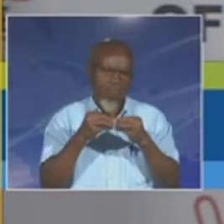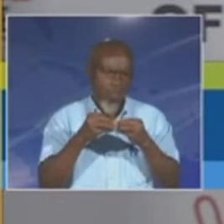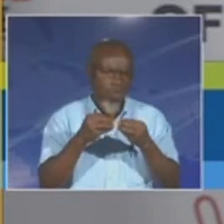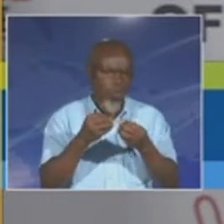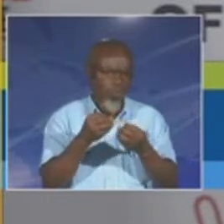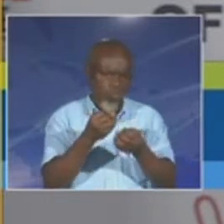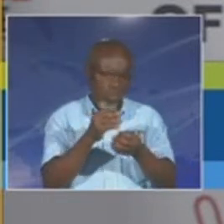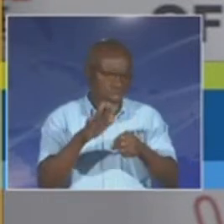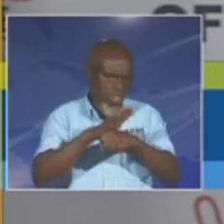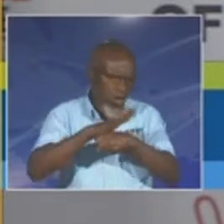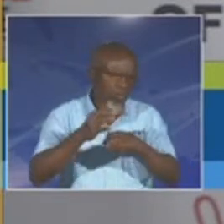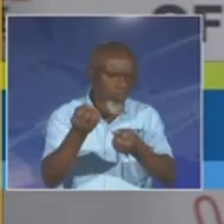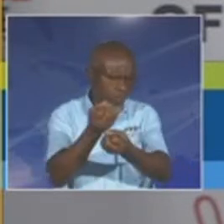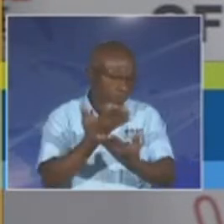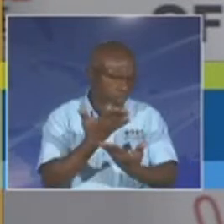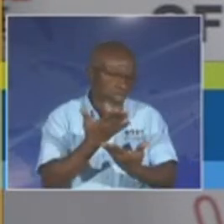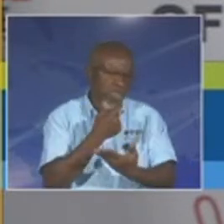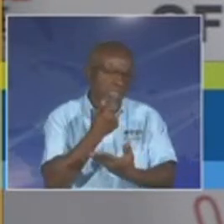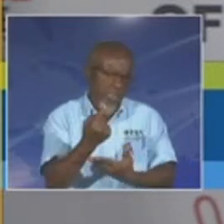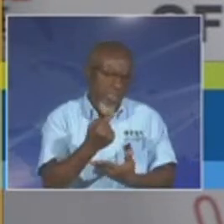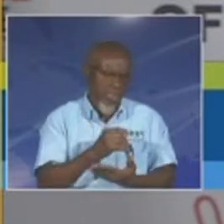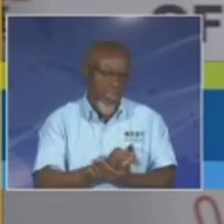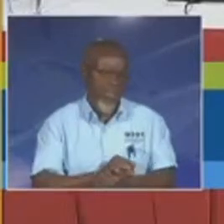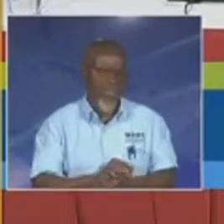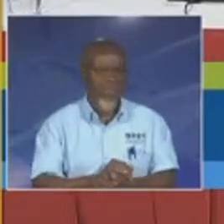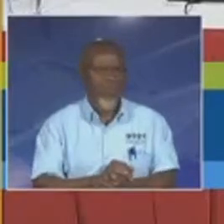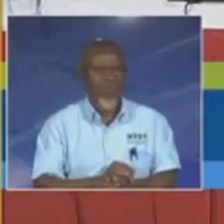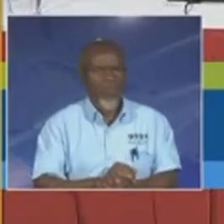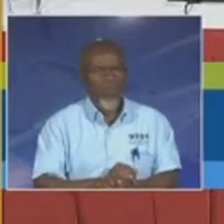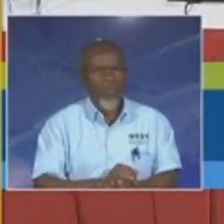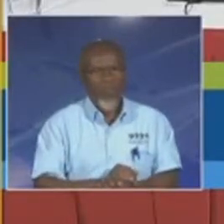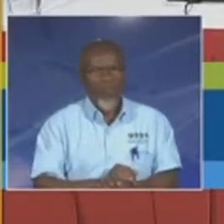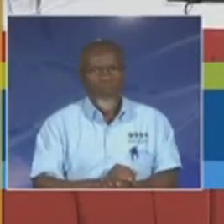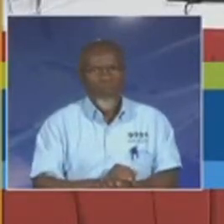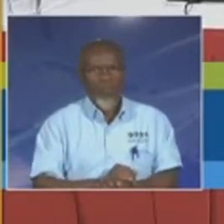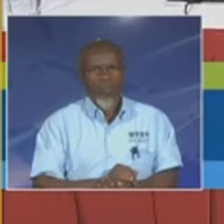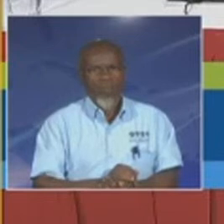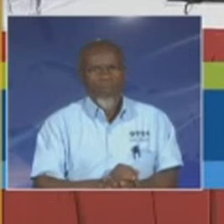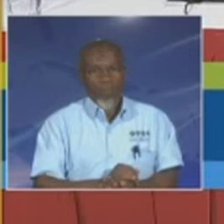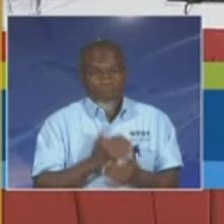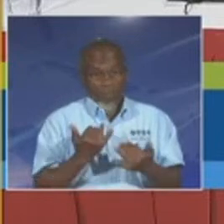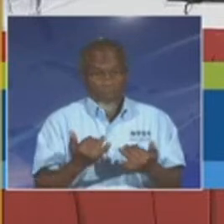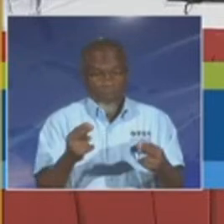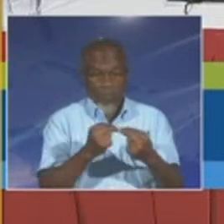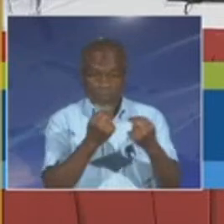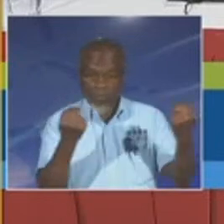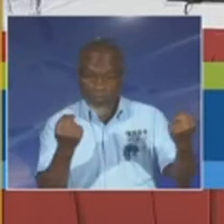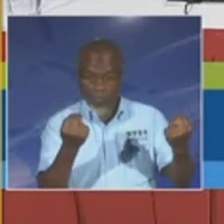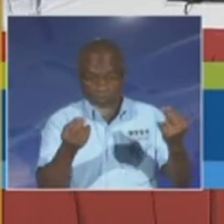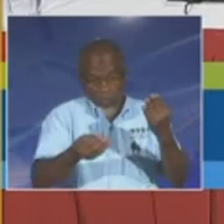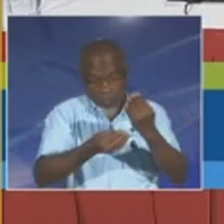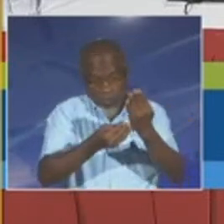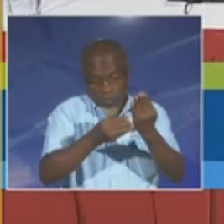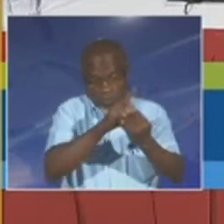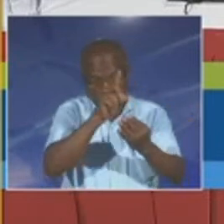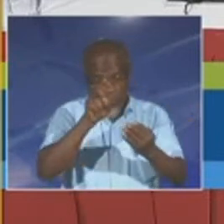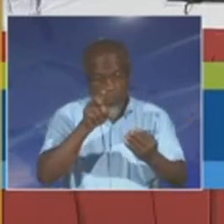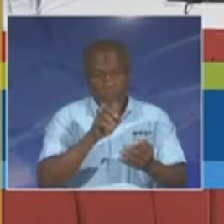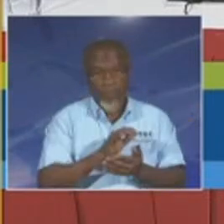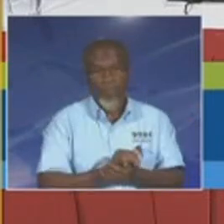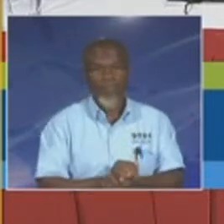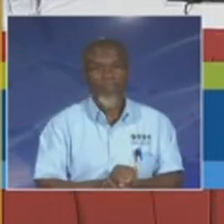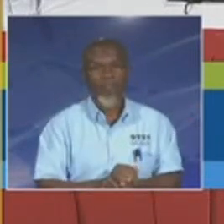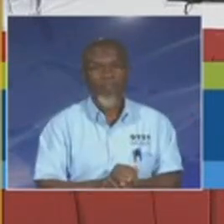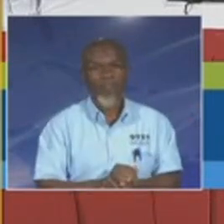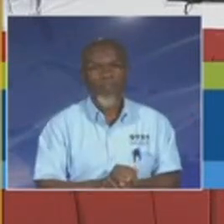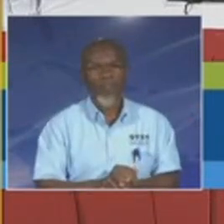certainty. Thank you very much, CMO. We go to Newsday for your follow-up question.